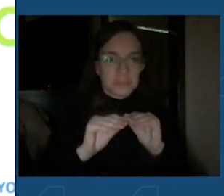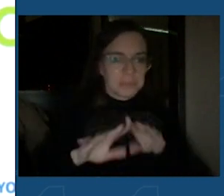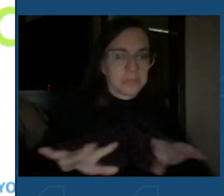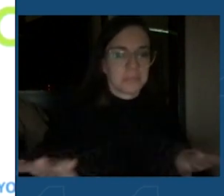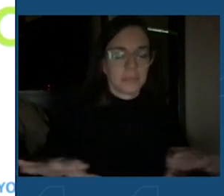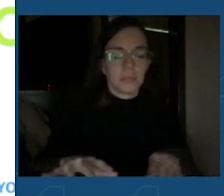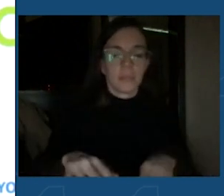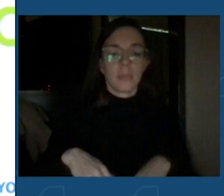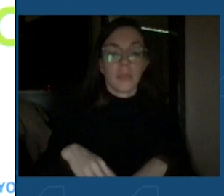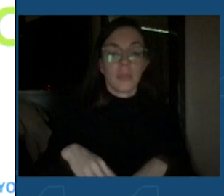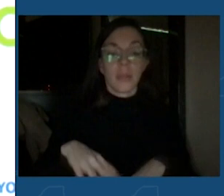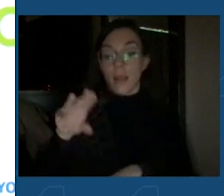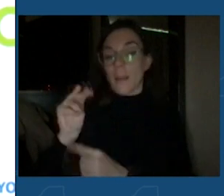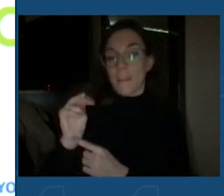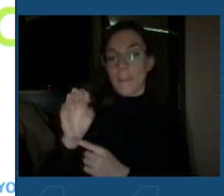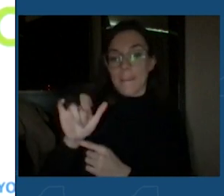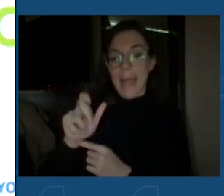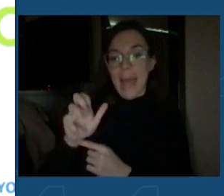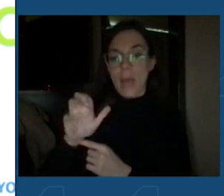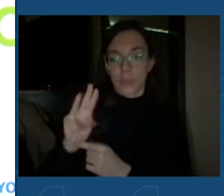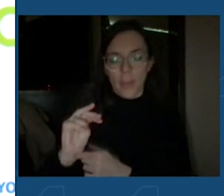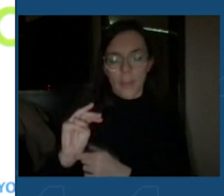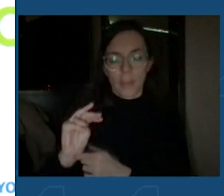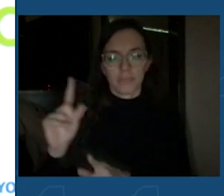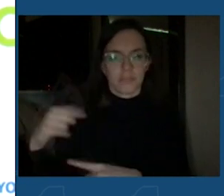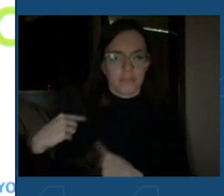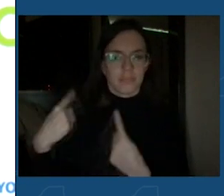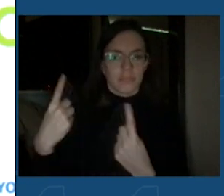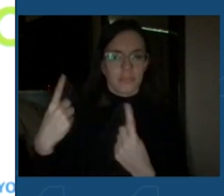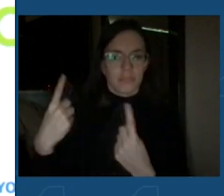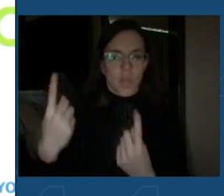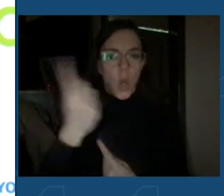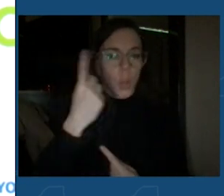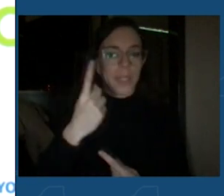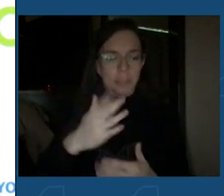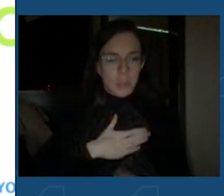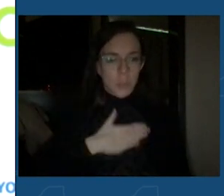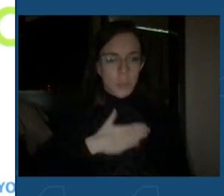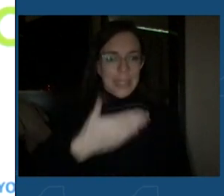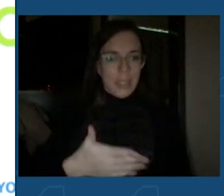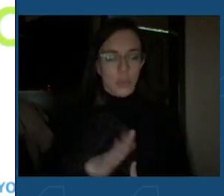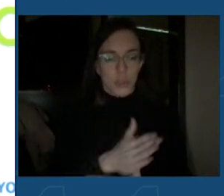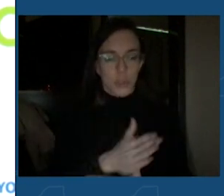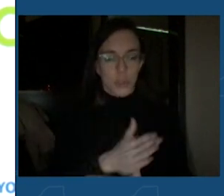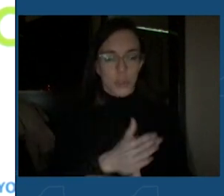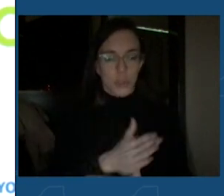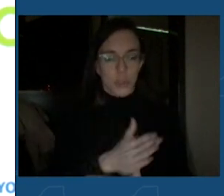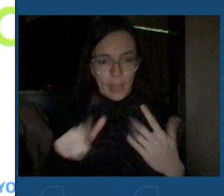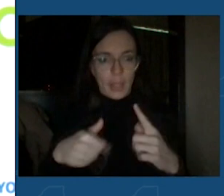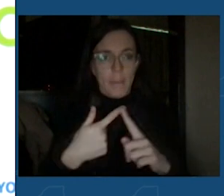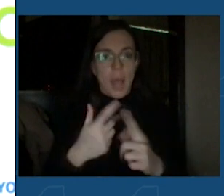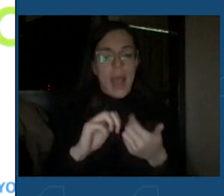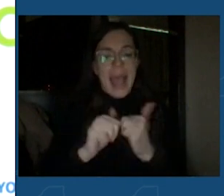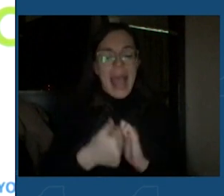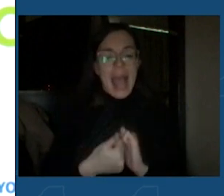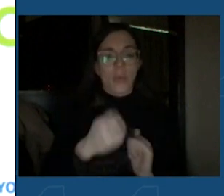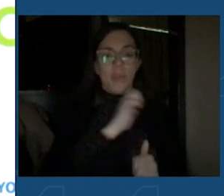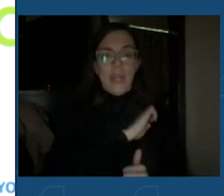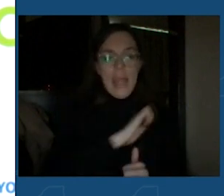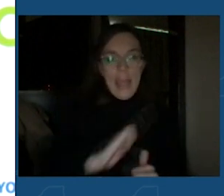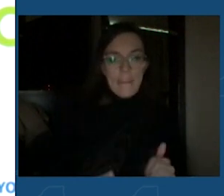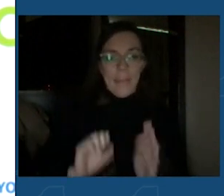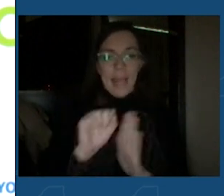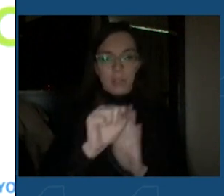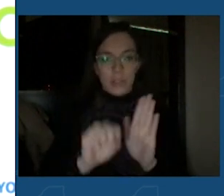Malcolm has always been willing to share everything about how the Empire State Building and now all the related buildings